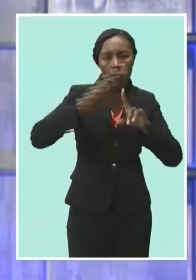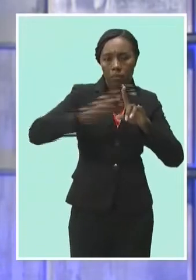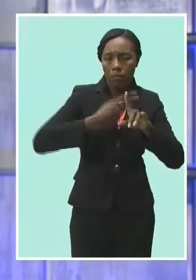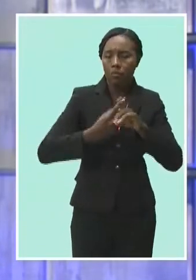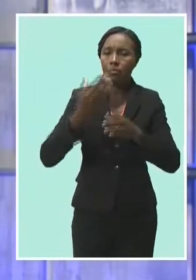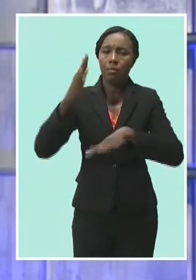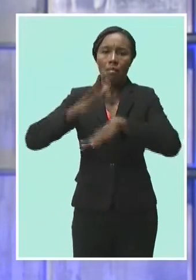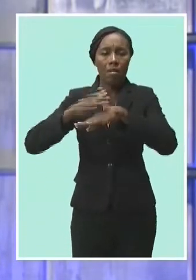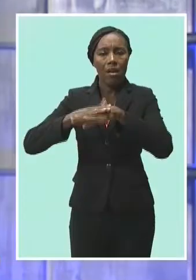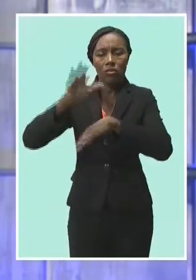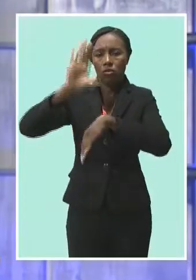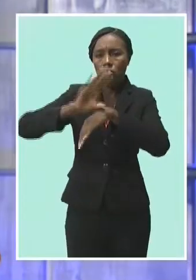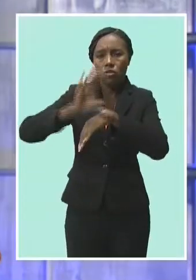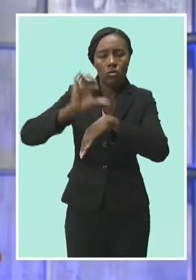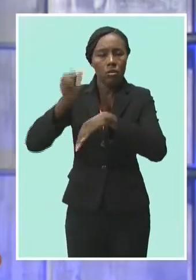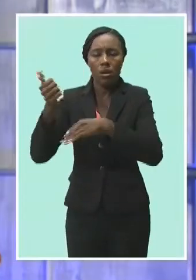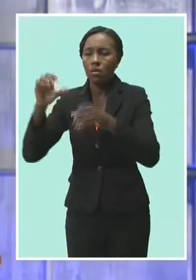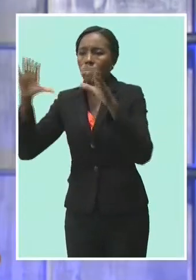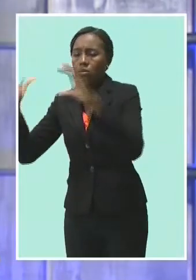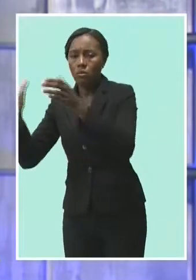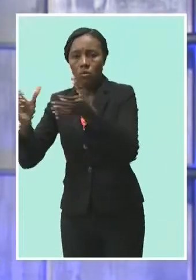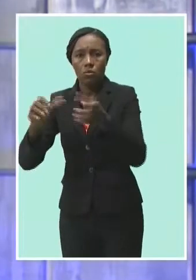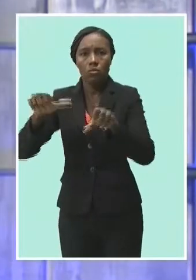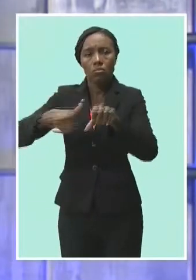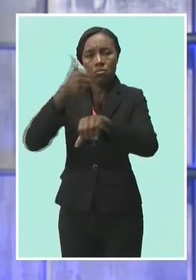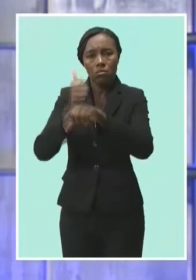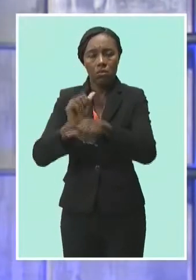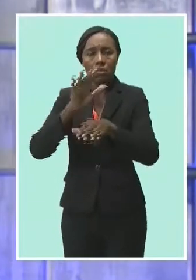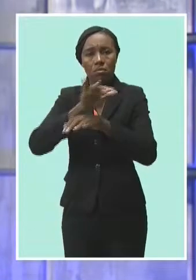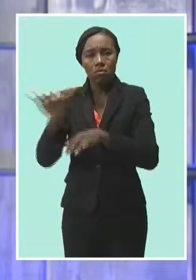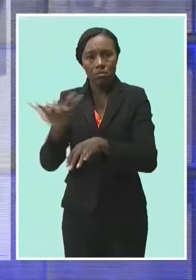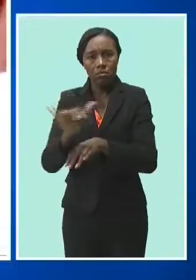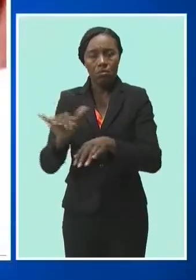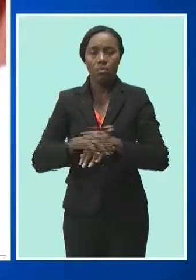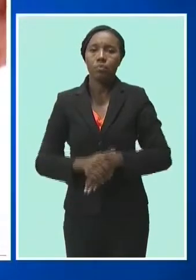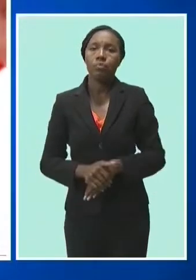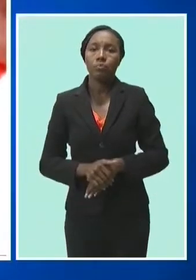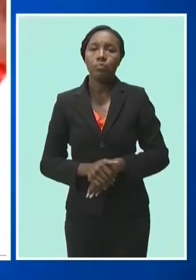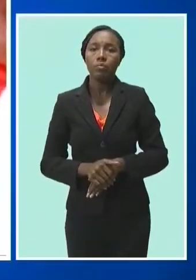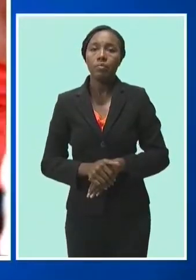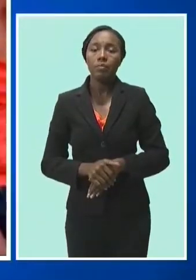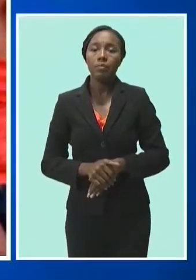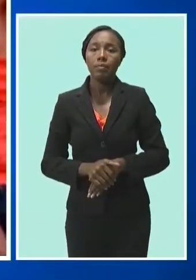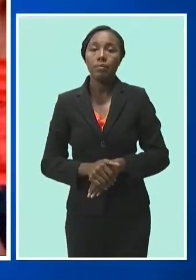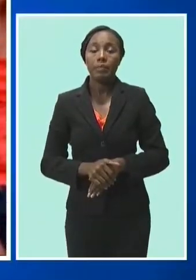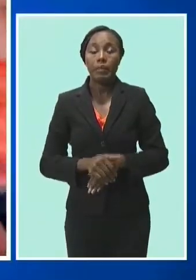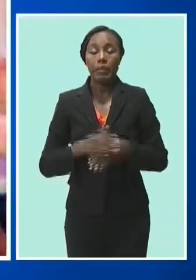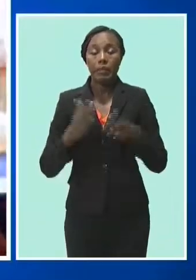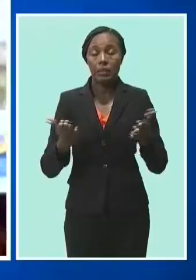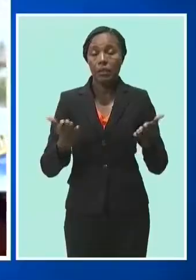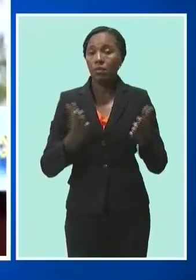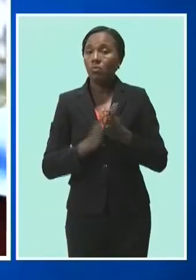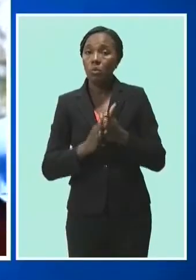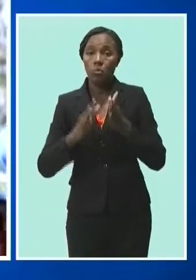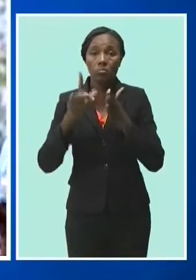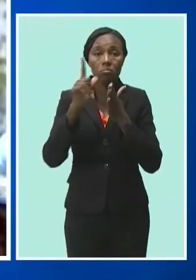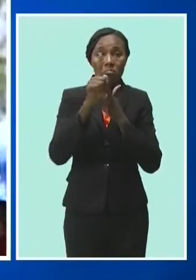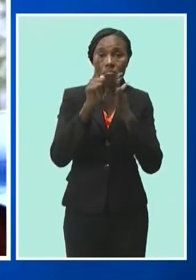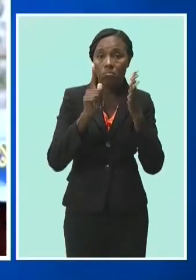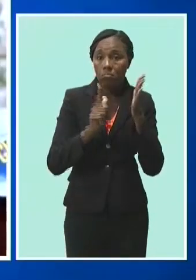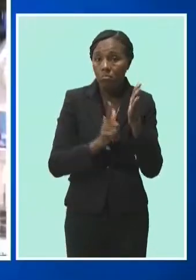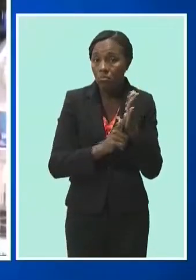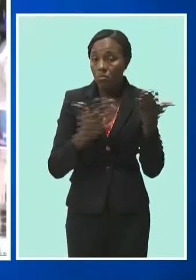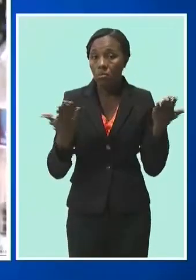and other groups to set up some similar facilities. There's been no clear intention or policy to treat with